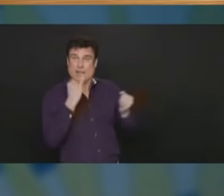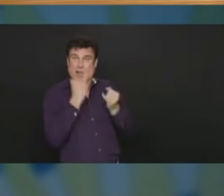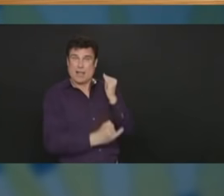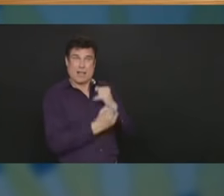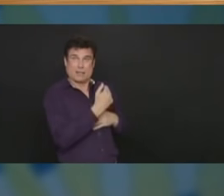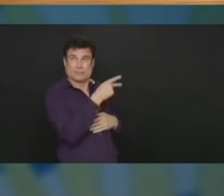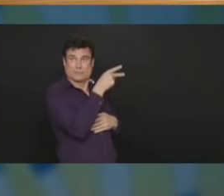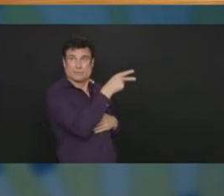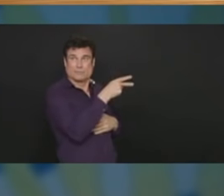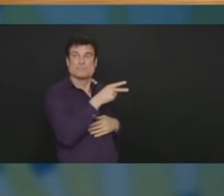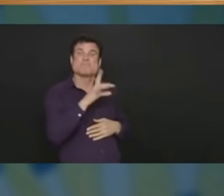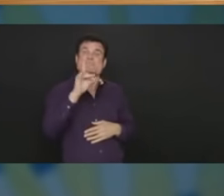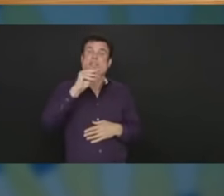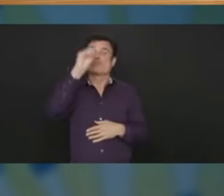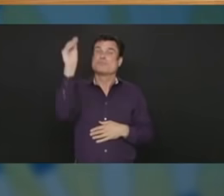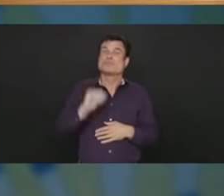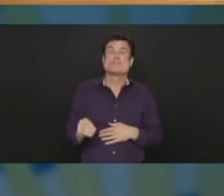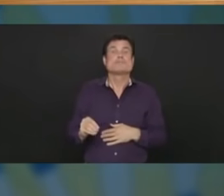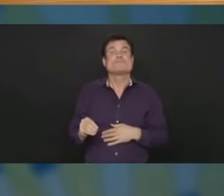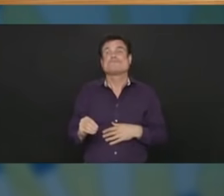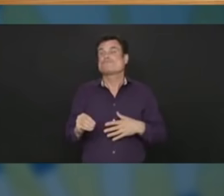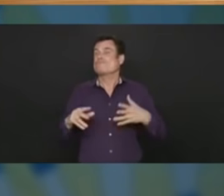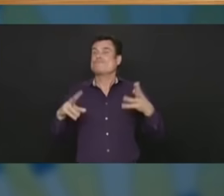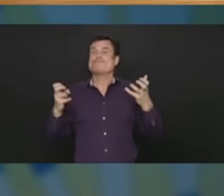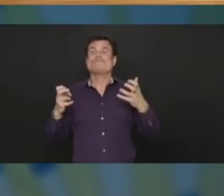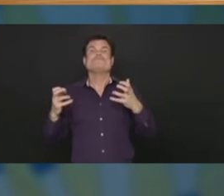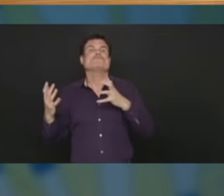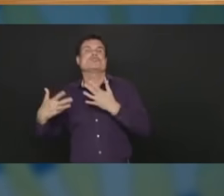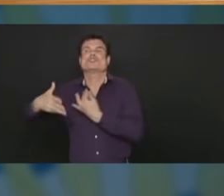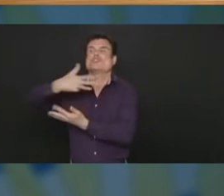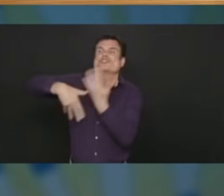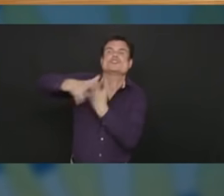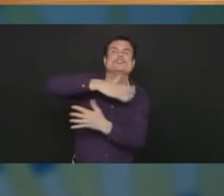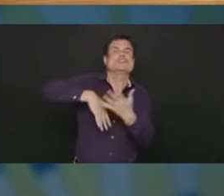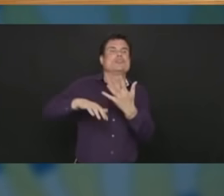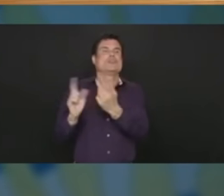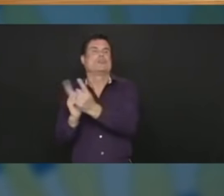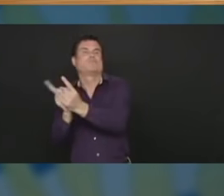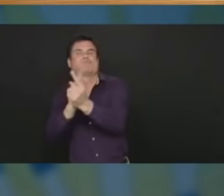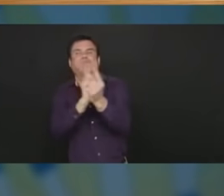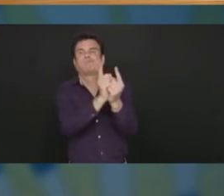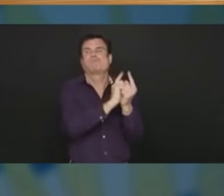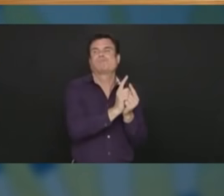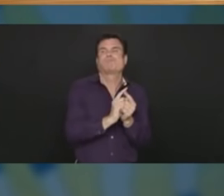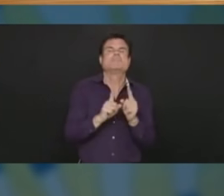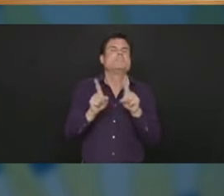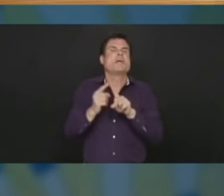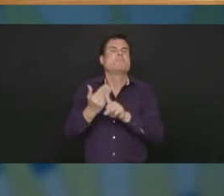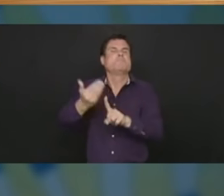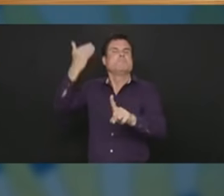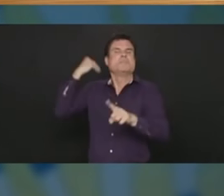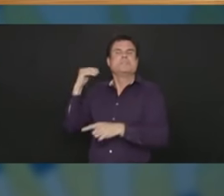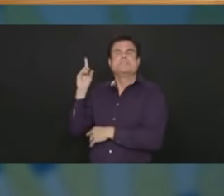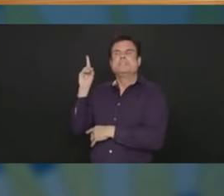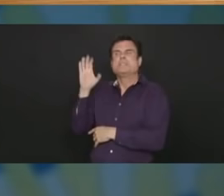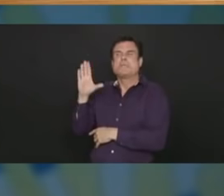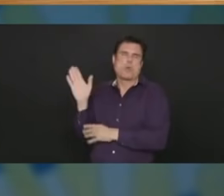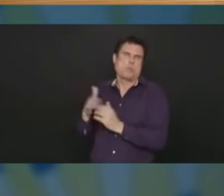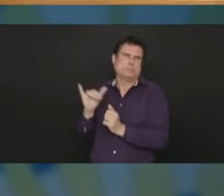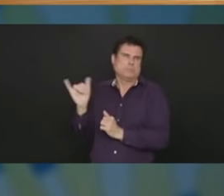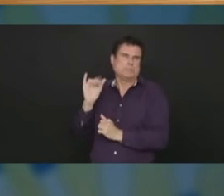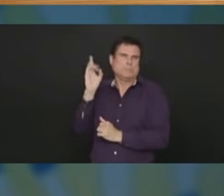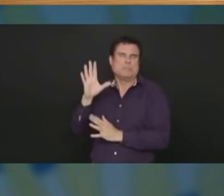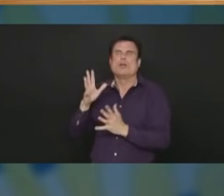quite rapidly, we could expect to see just that the more potential for